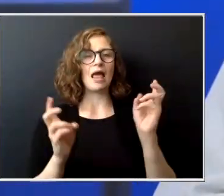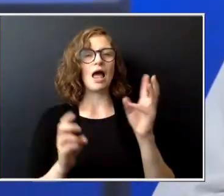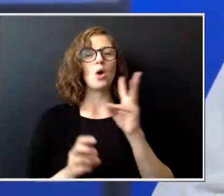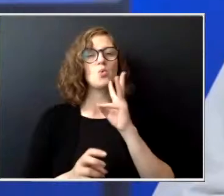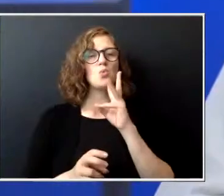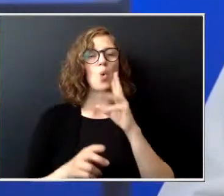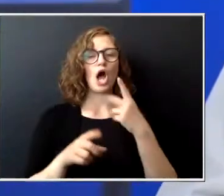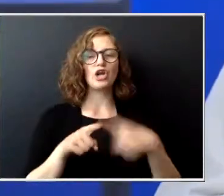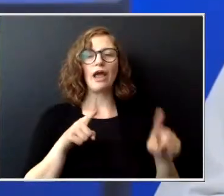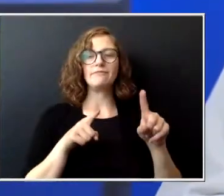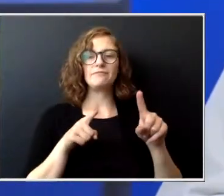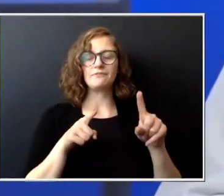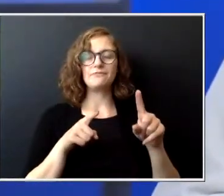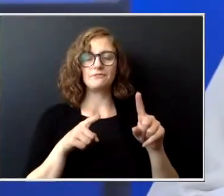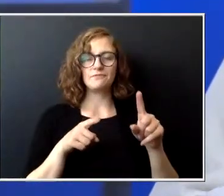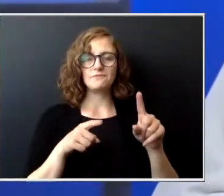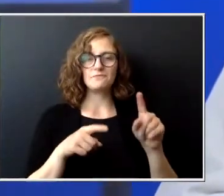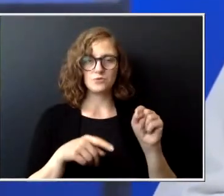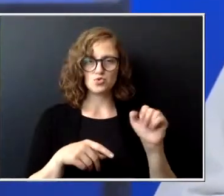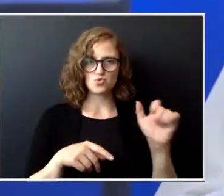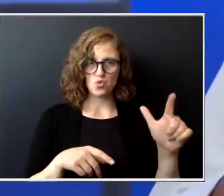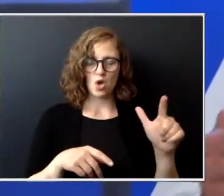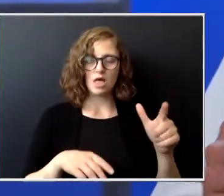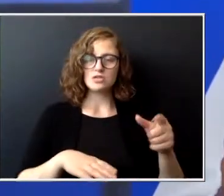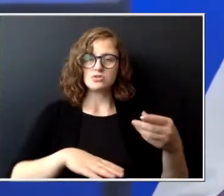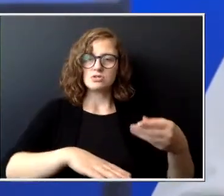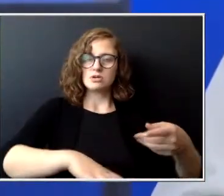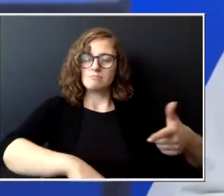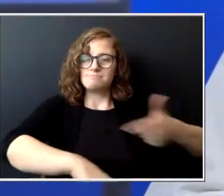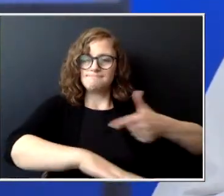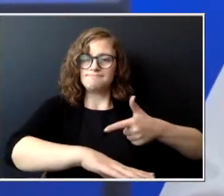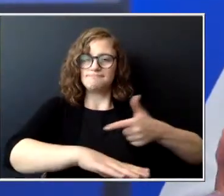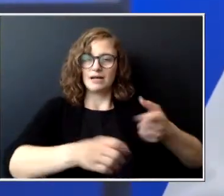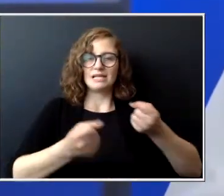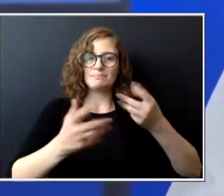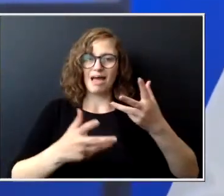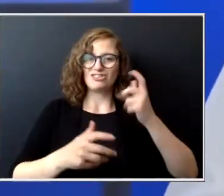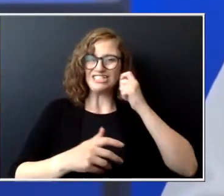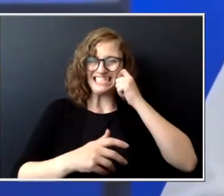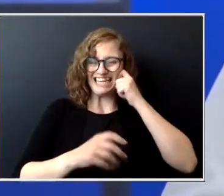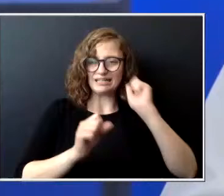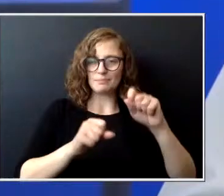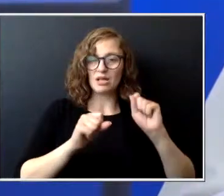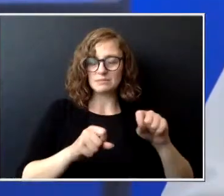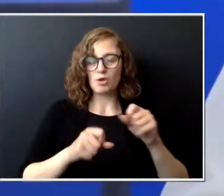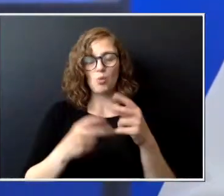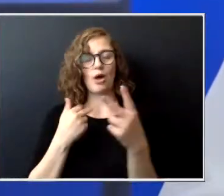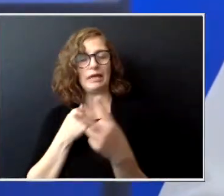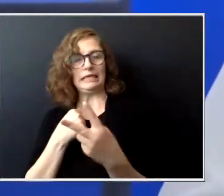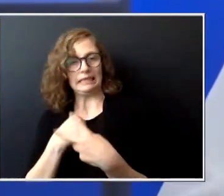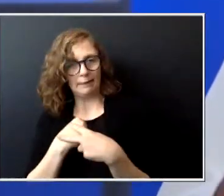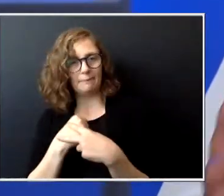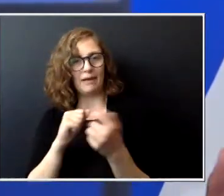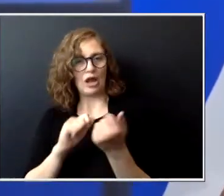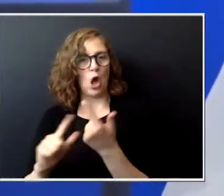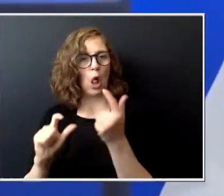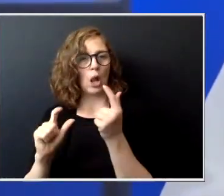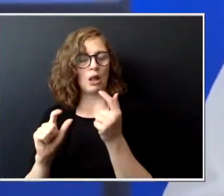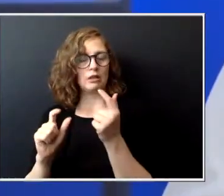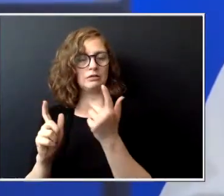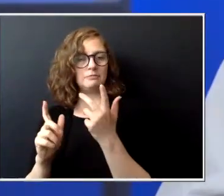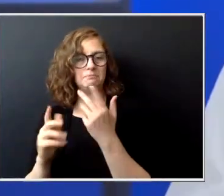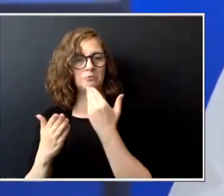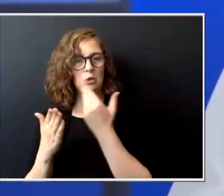remove as much layer of dead skin without removing any viable skin, and also used pig skin as a graft